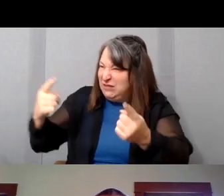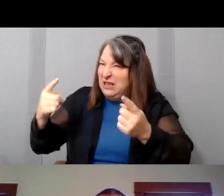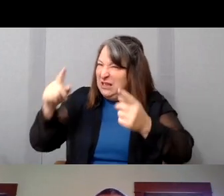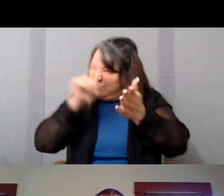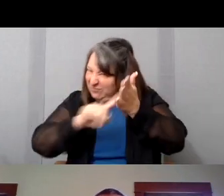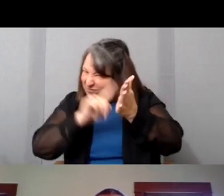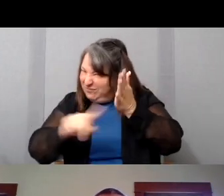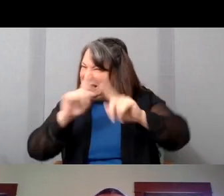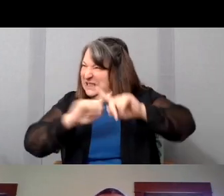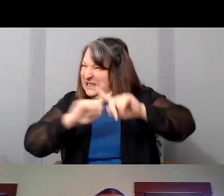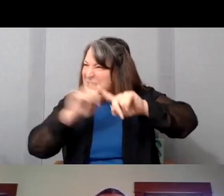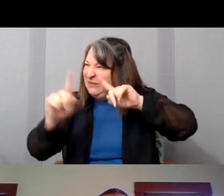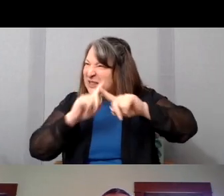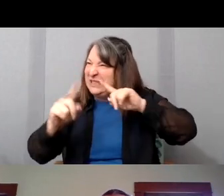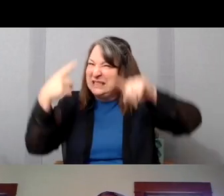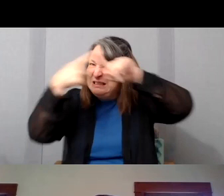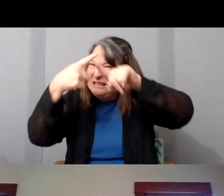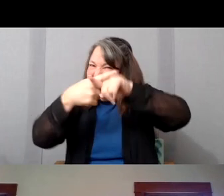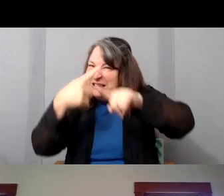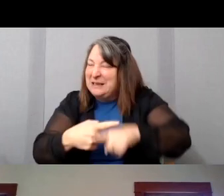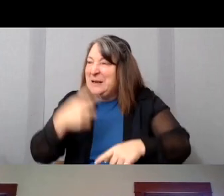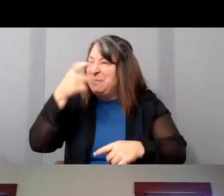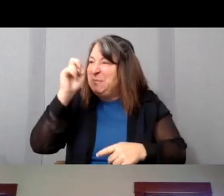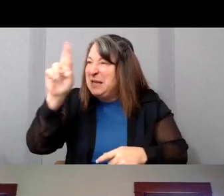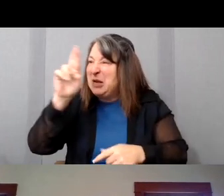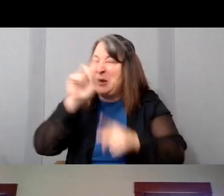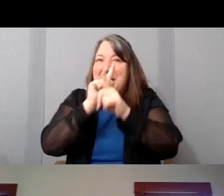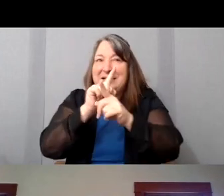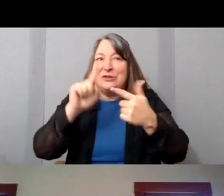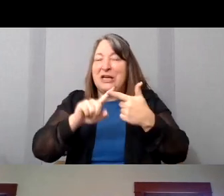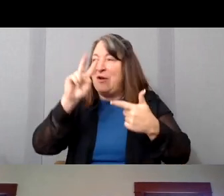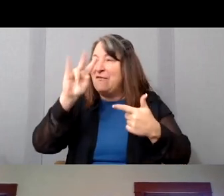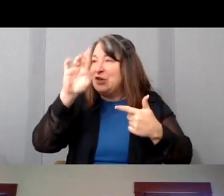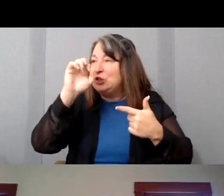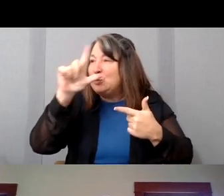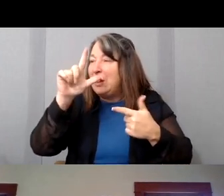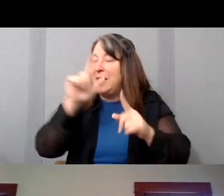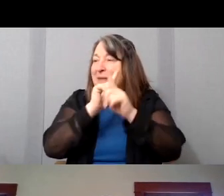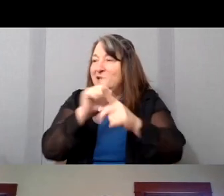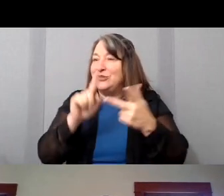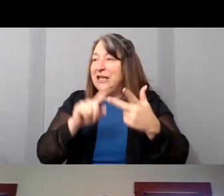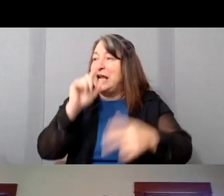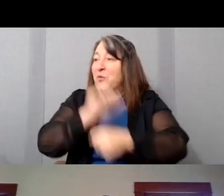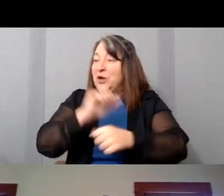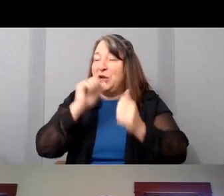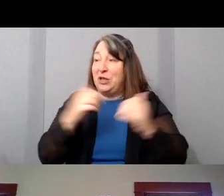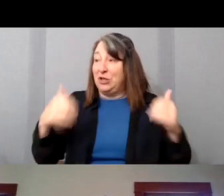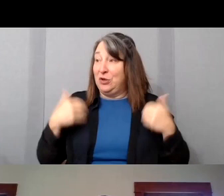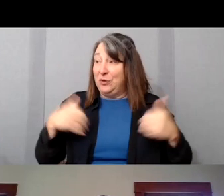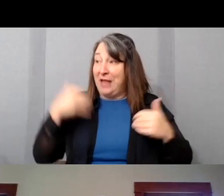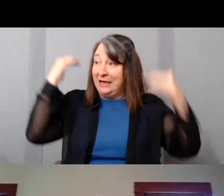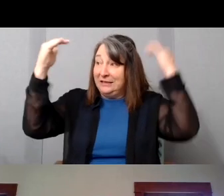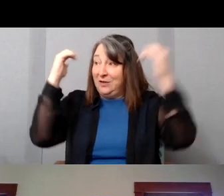practices, peer mentoring, virtual mentoring, and youth and young adults with disabilities. So from your perspective